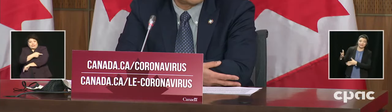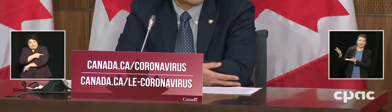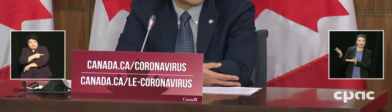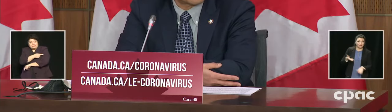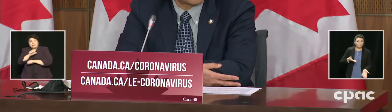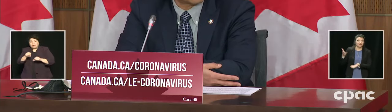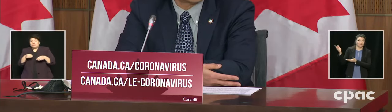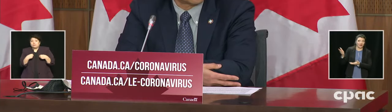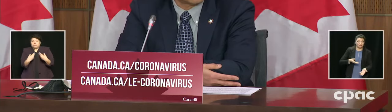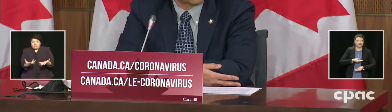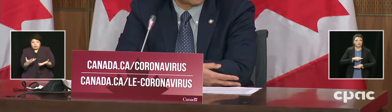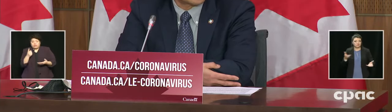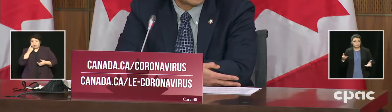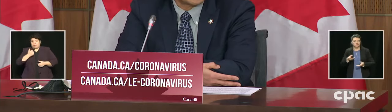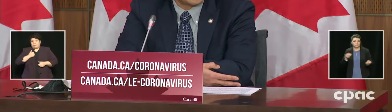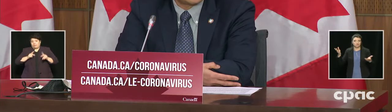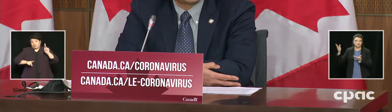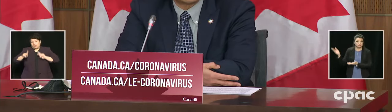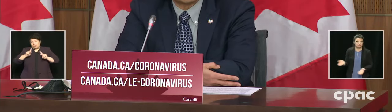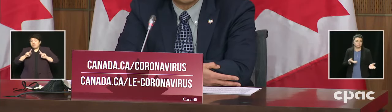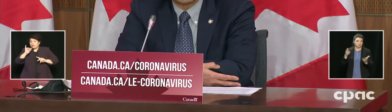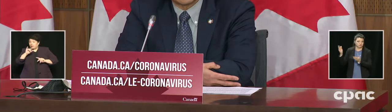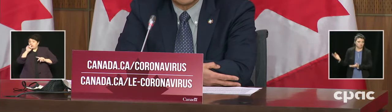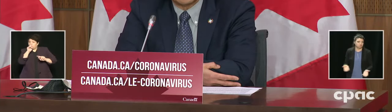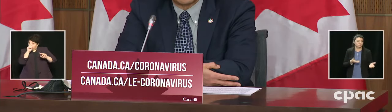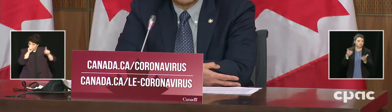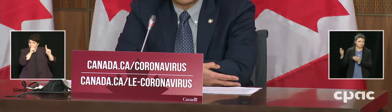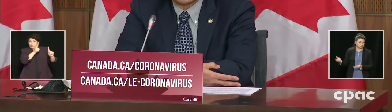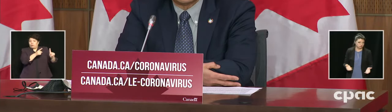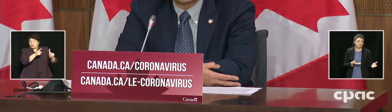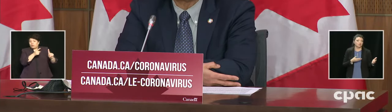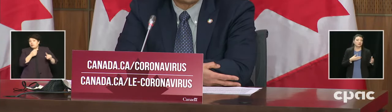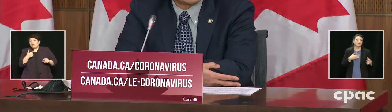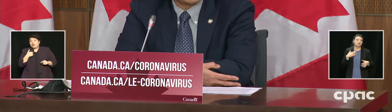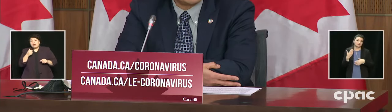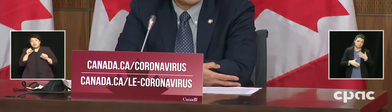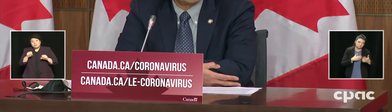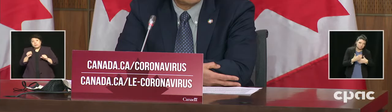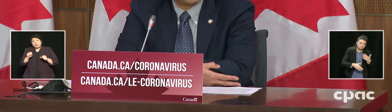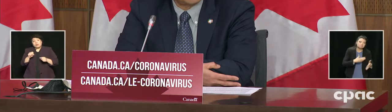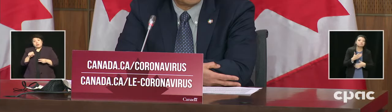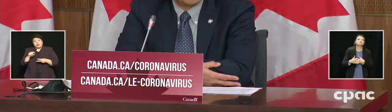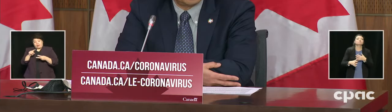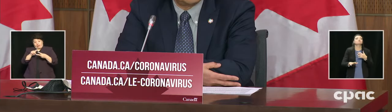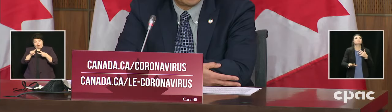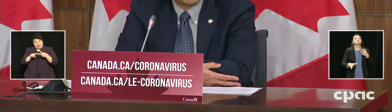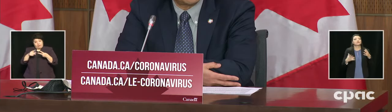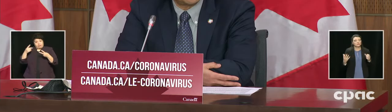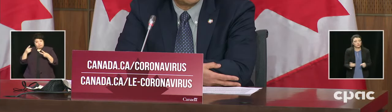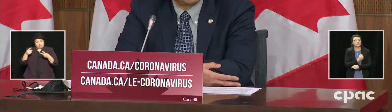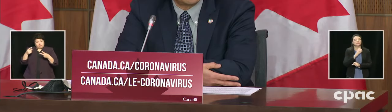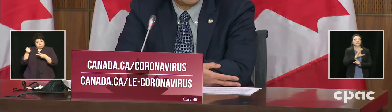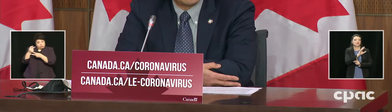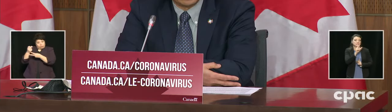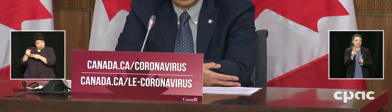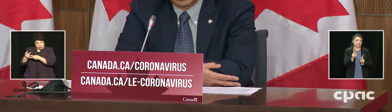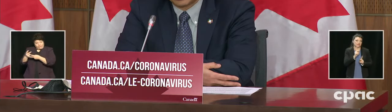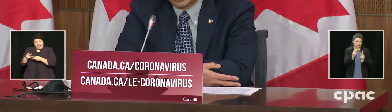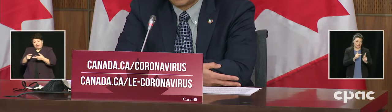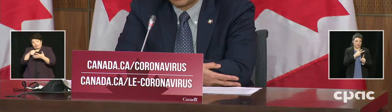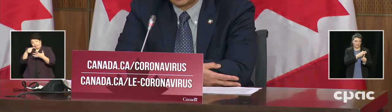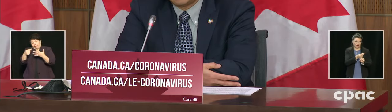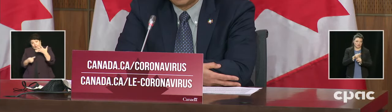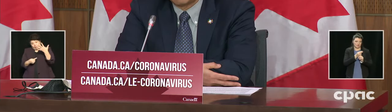that, I think, is what we're looking towards. And some of those, let's say, later vaccines, if they do become approved